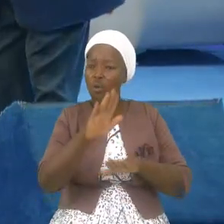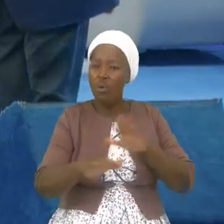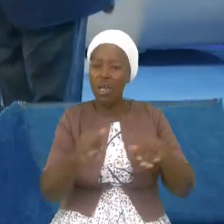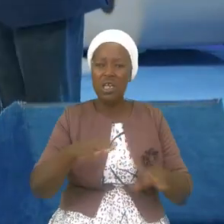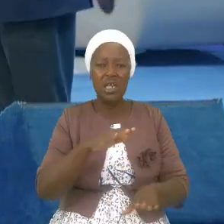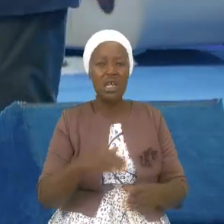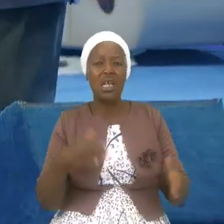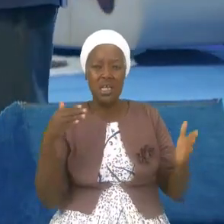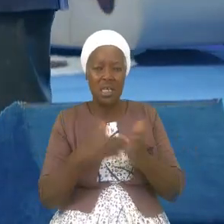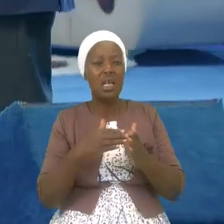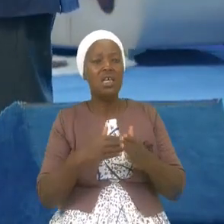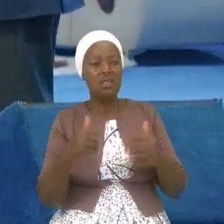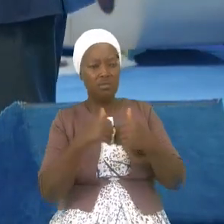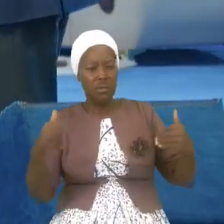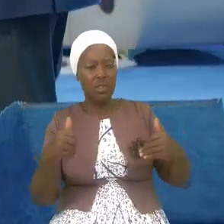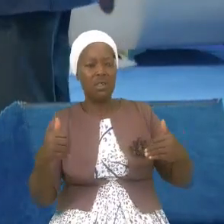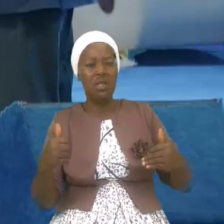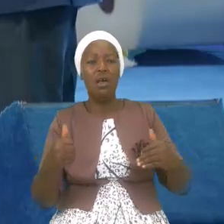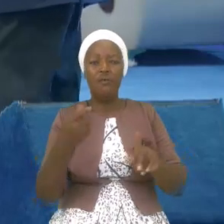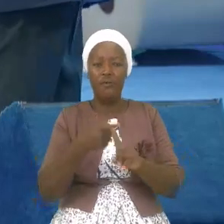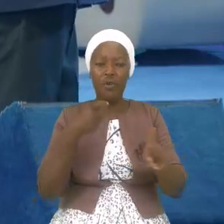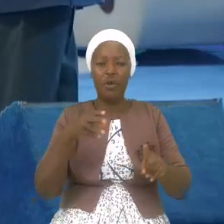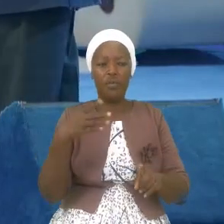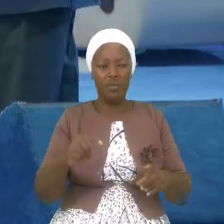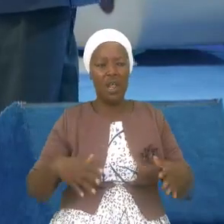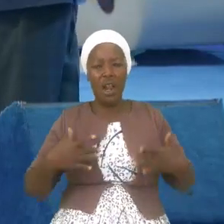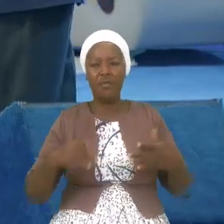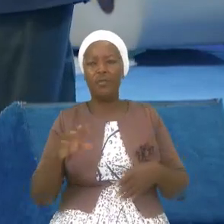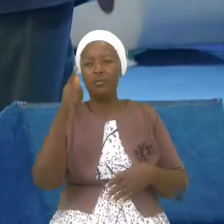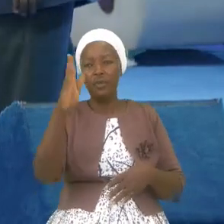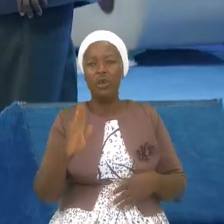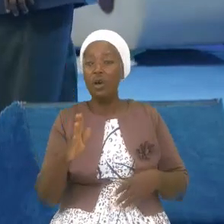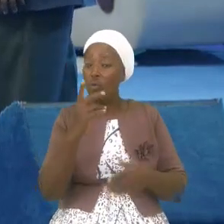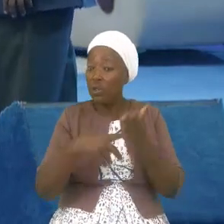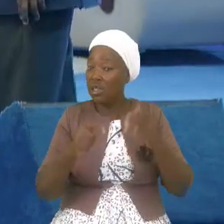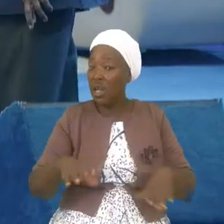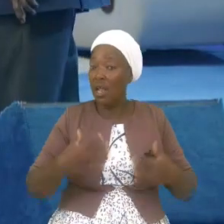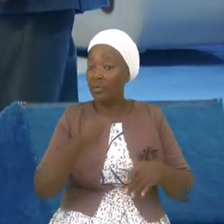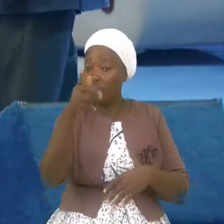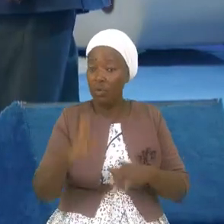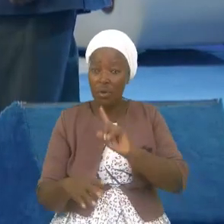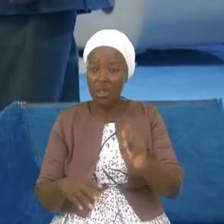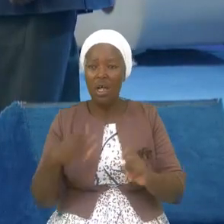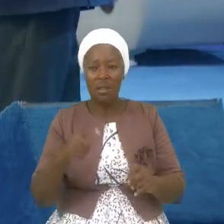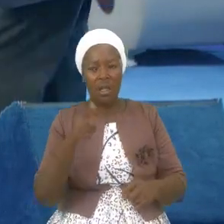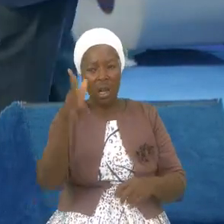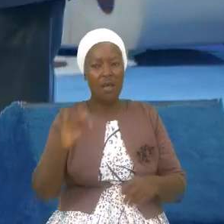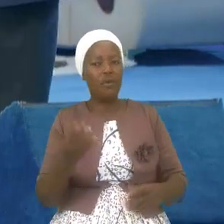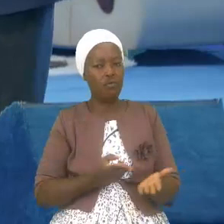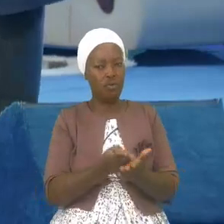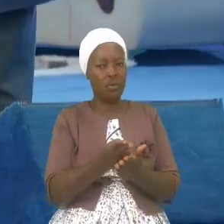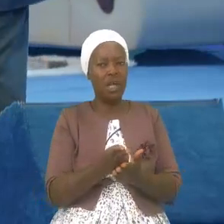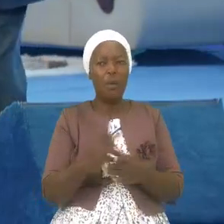life of God. What's the life of God? The life of truth. But our life is the life of deception.